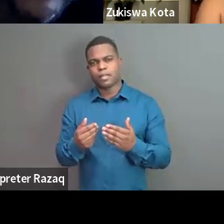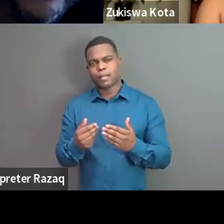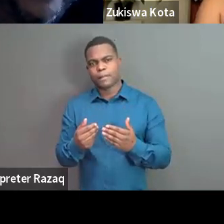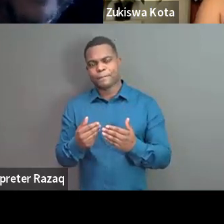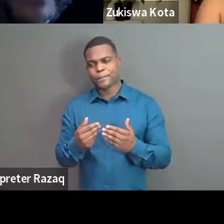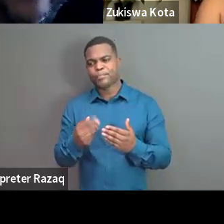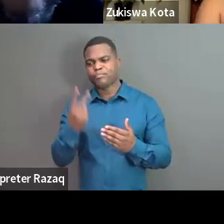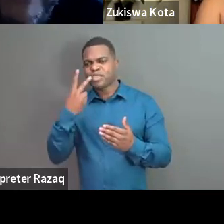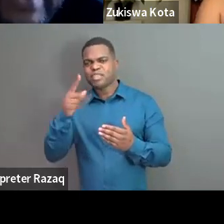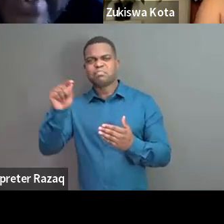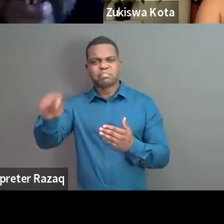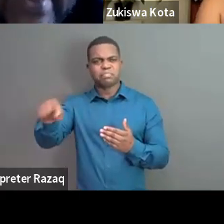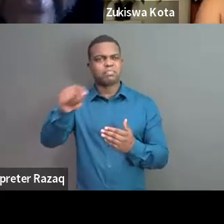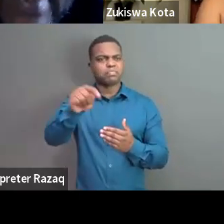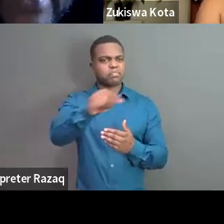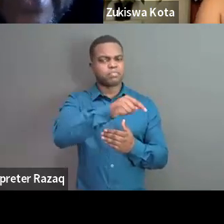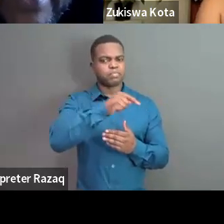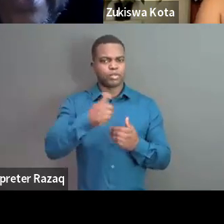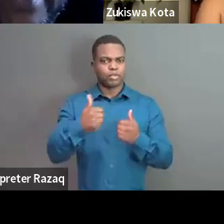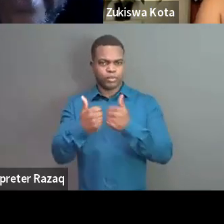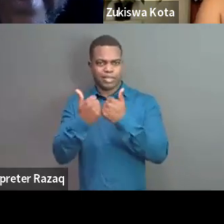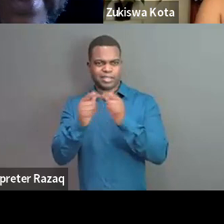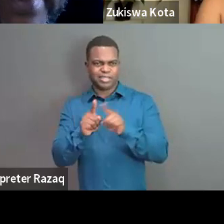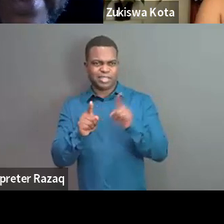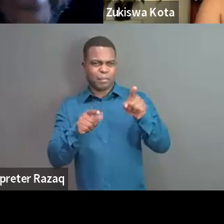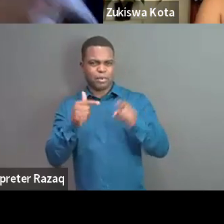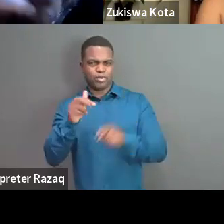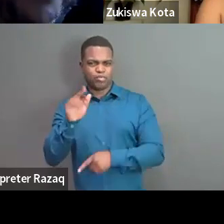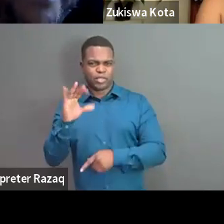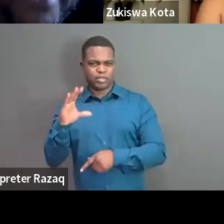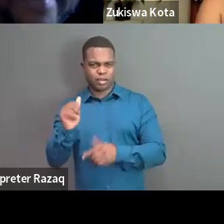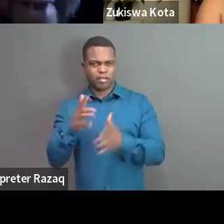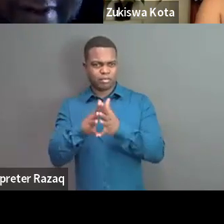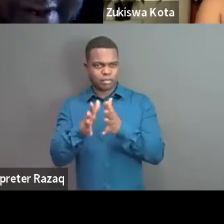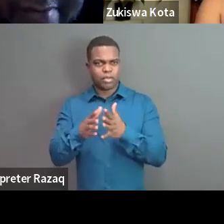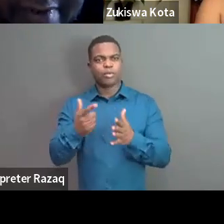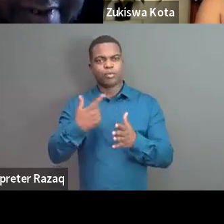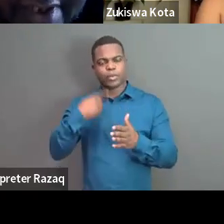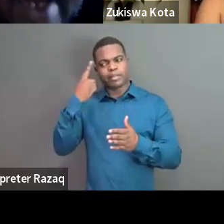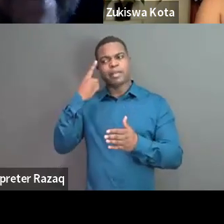the pilot sites in Tembelihle is that the